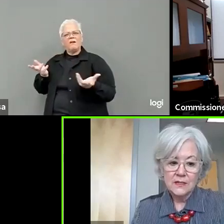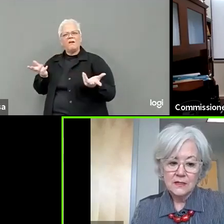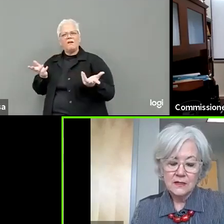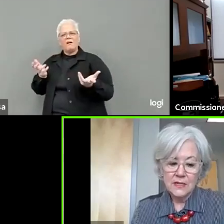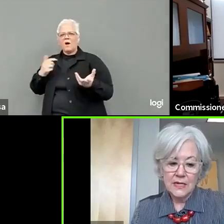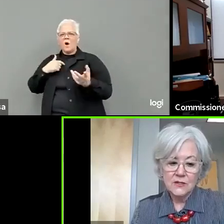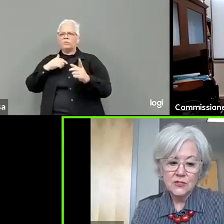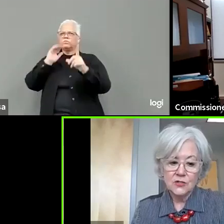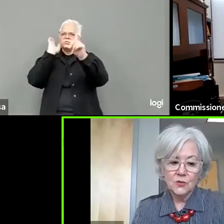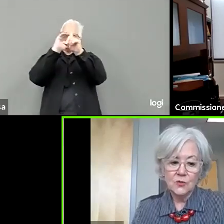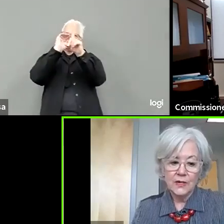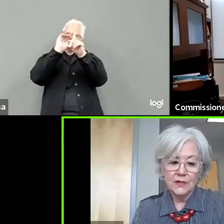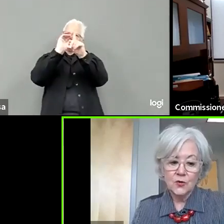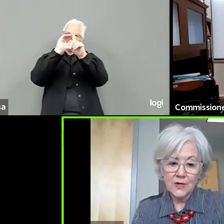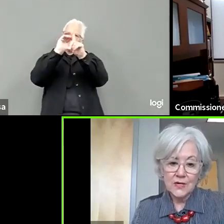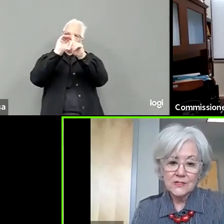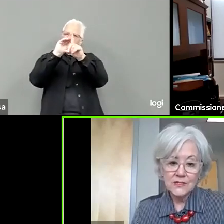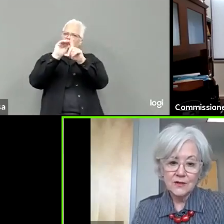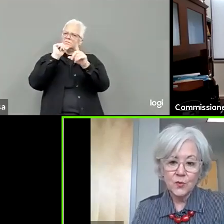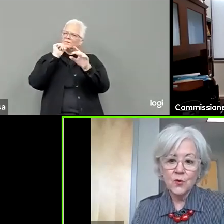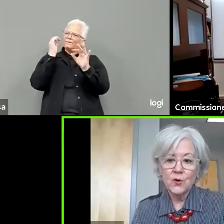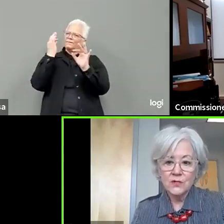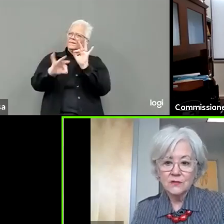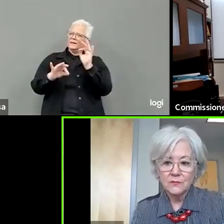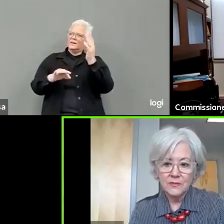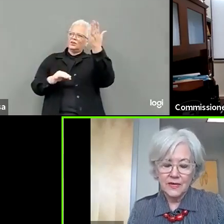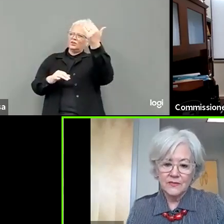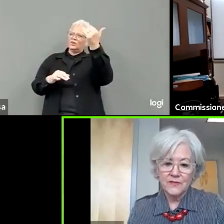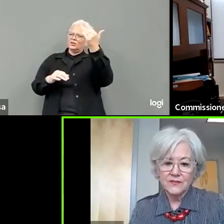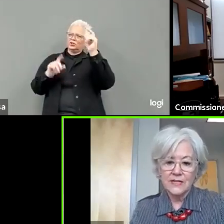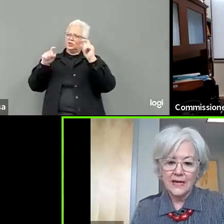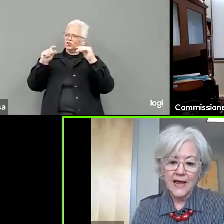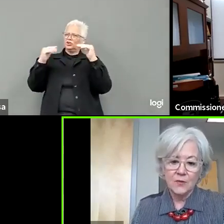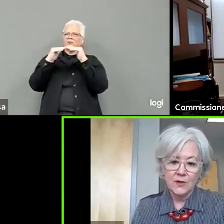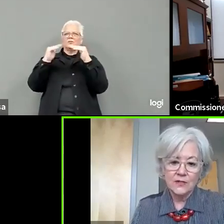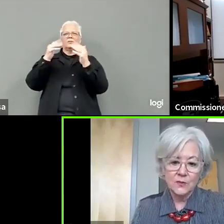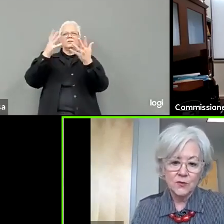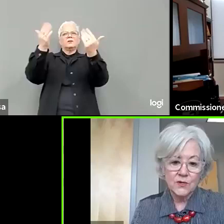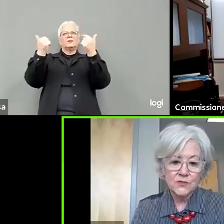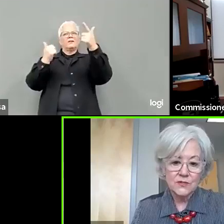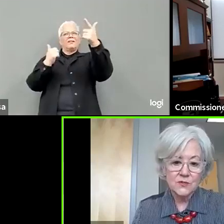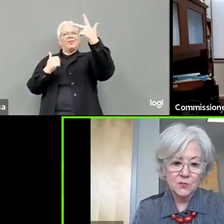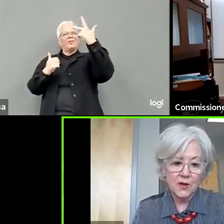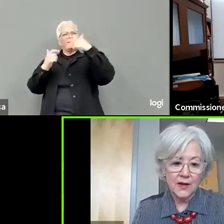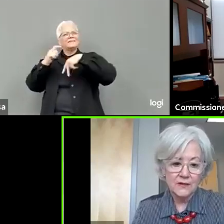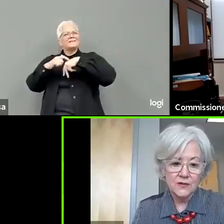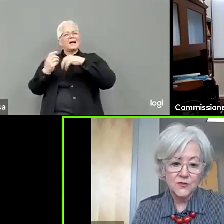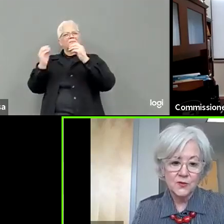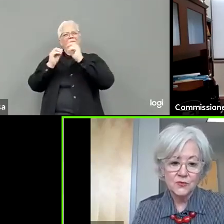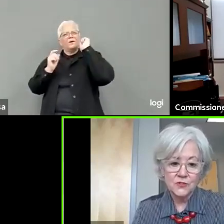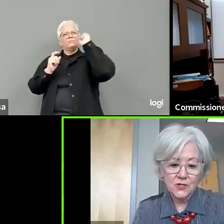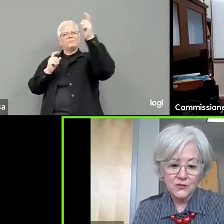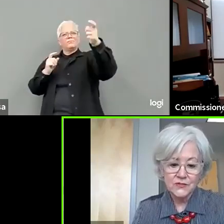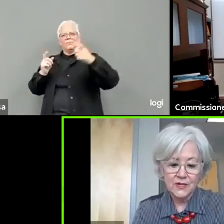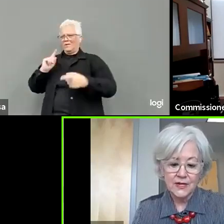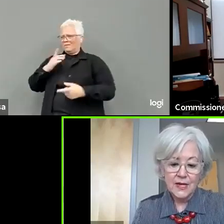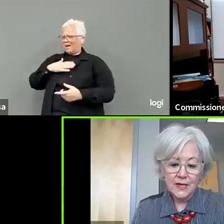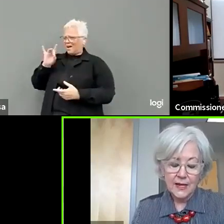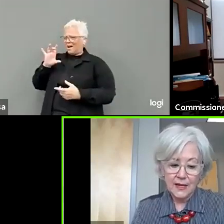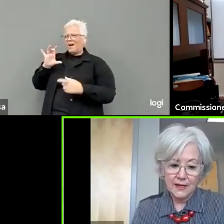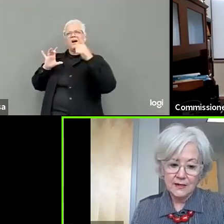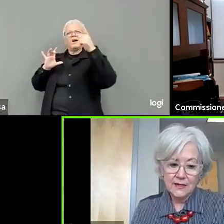about the need to increase. If we're going to get the vaccine out, we need to increase the supply and the distribution to